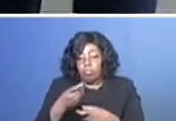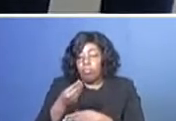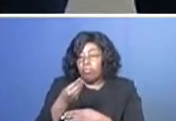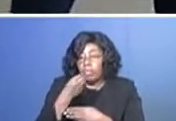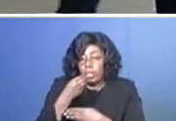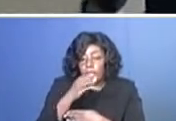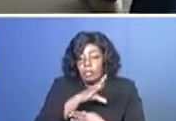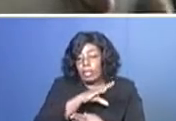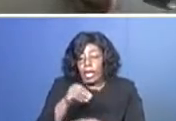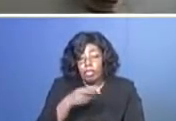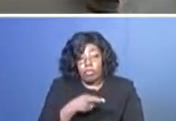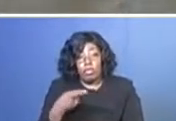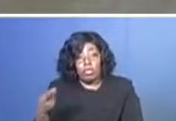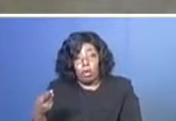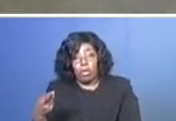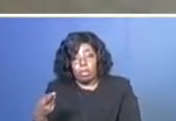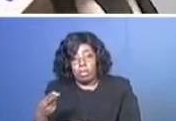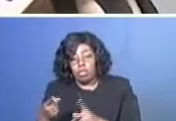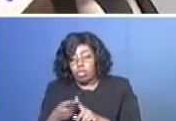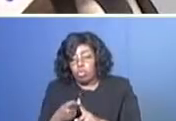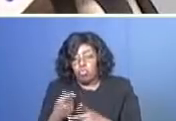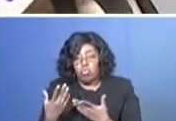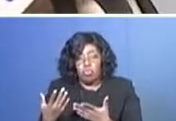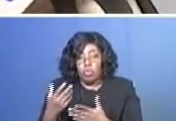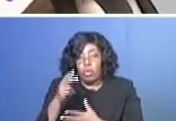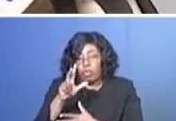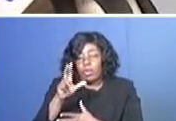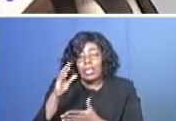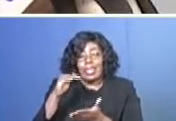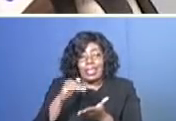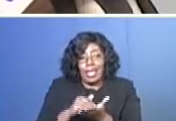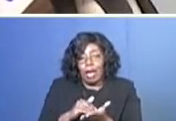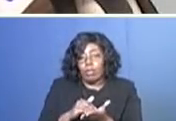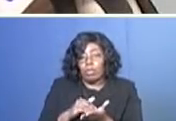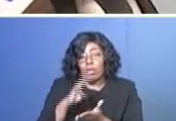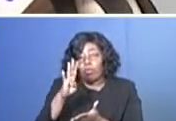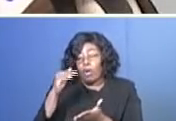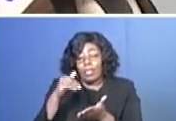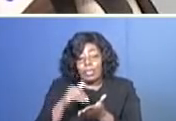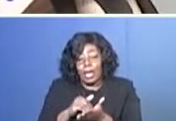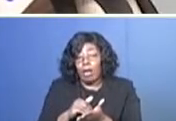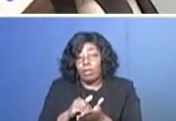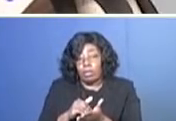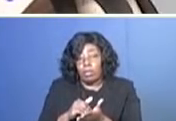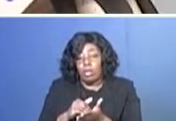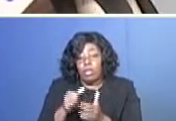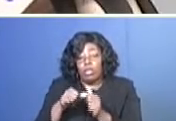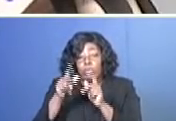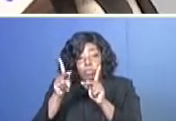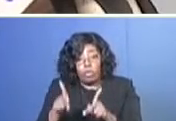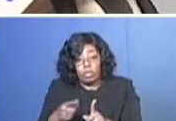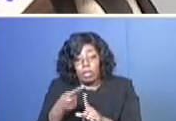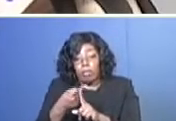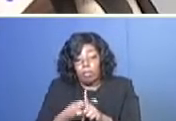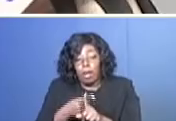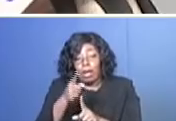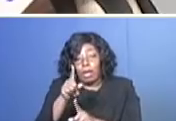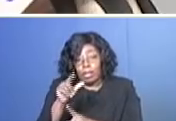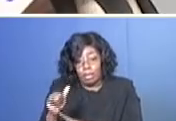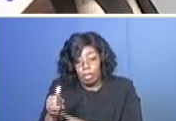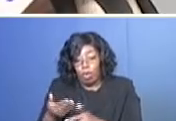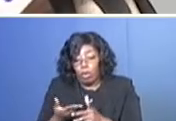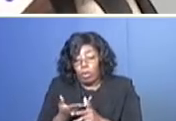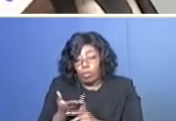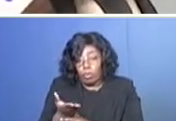and resources to up to 3,000, sometimes 4,000 a month, persons a month, either through individuals or through